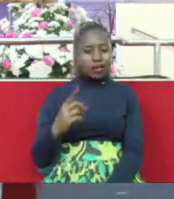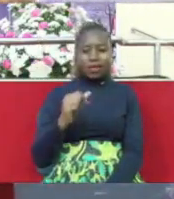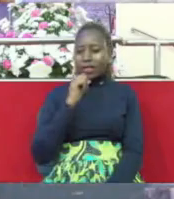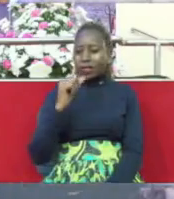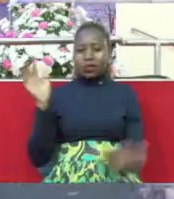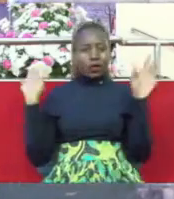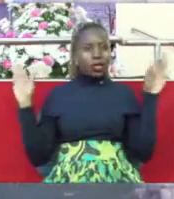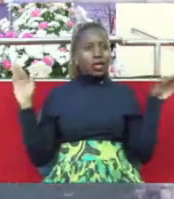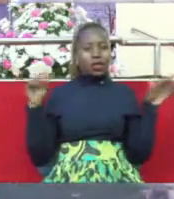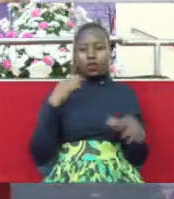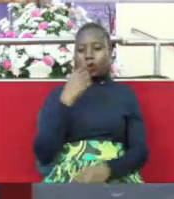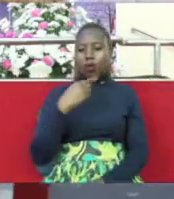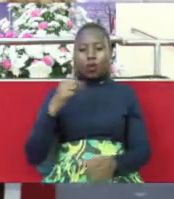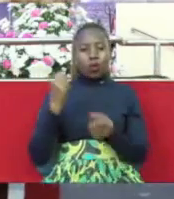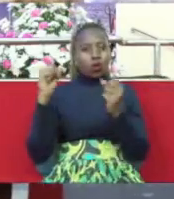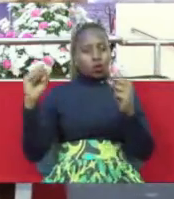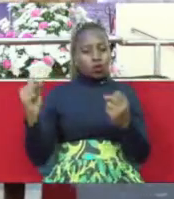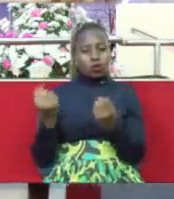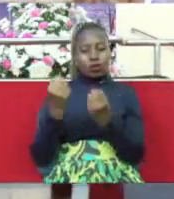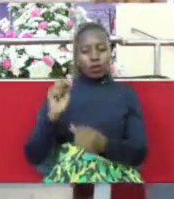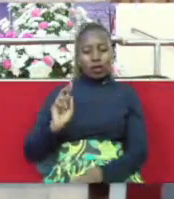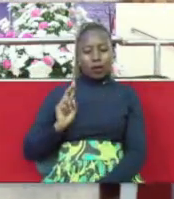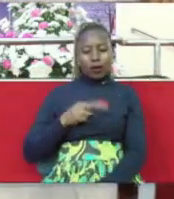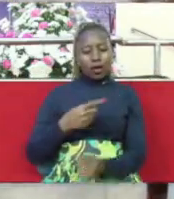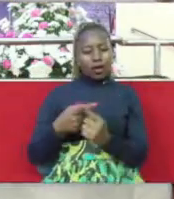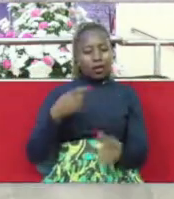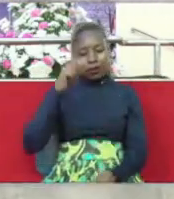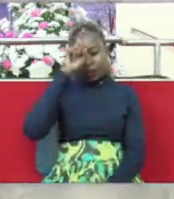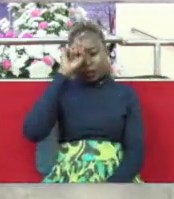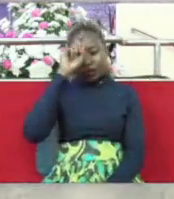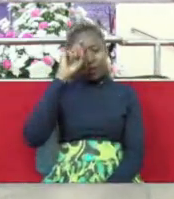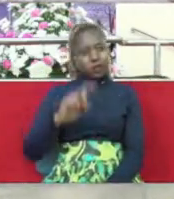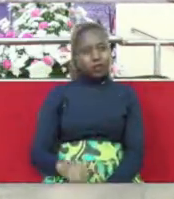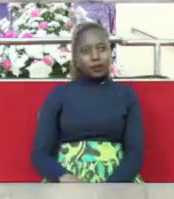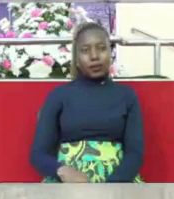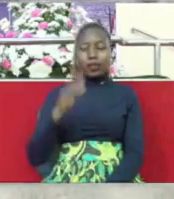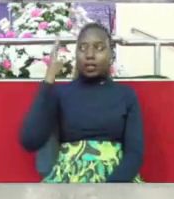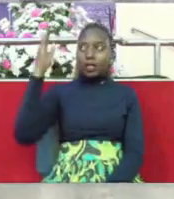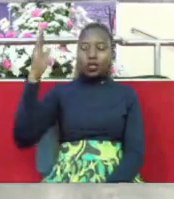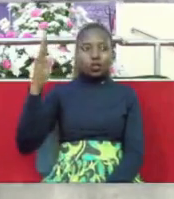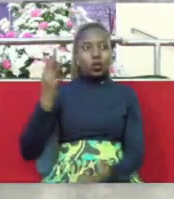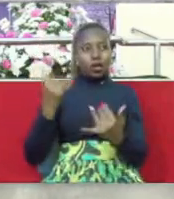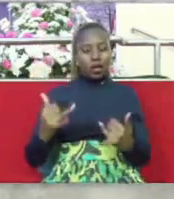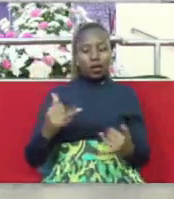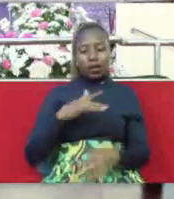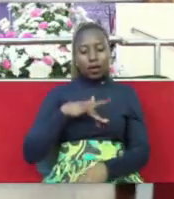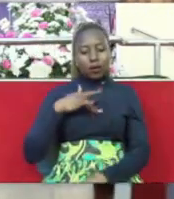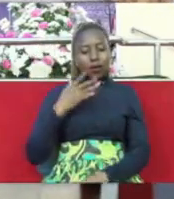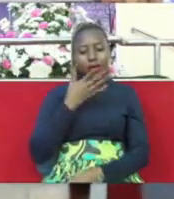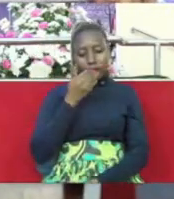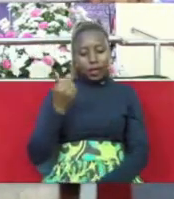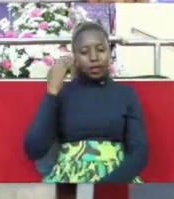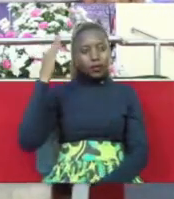rescued us out of Egypt. It was you, our God, and so it is you who is going to lead us to the promised land. Na kwa kifupi anasema sio